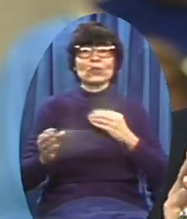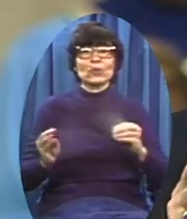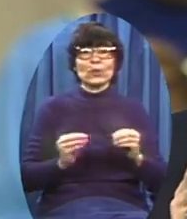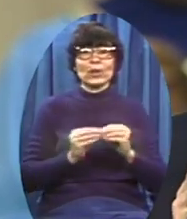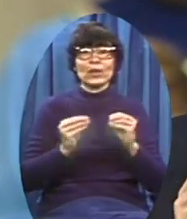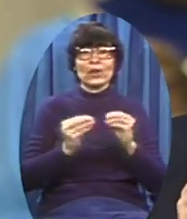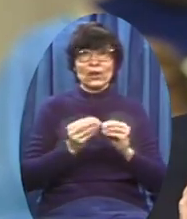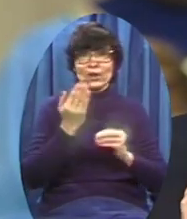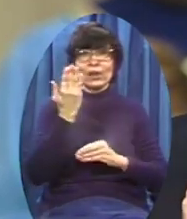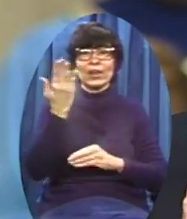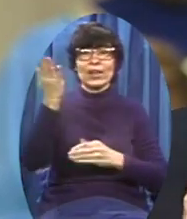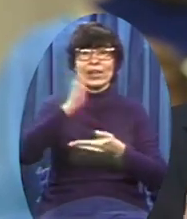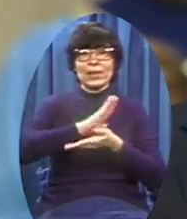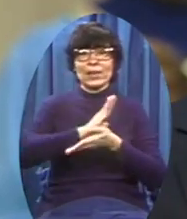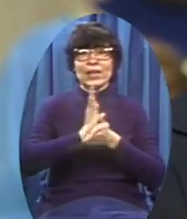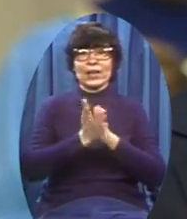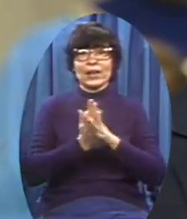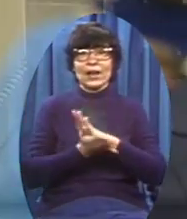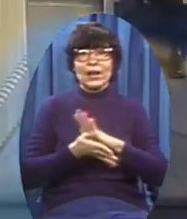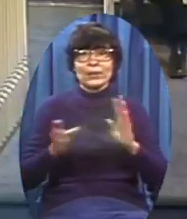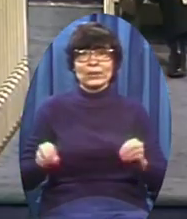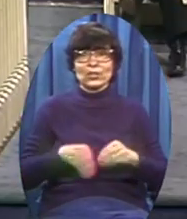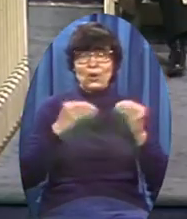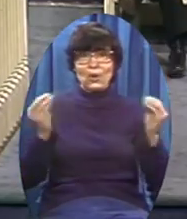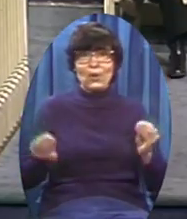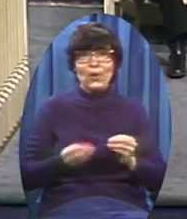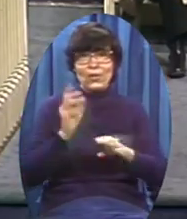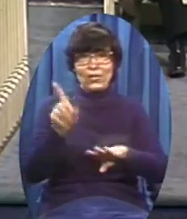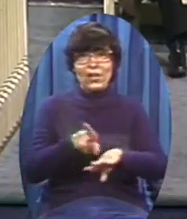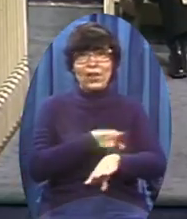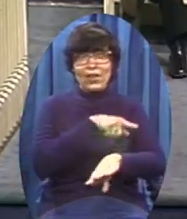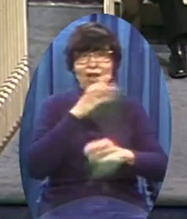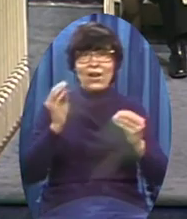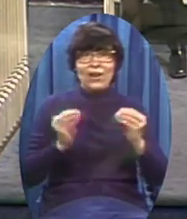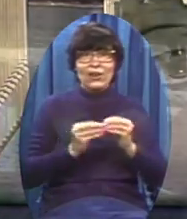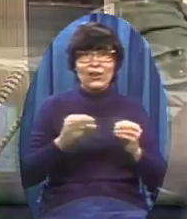he grows. Yes, the